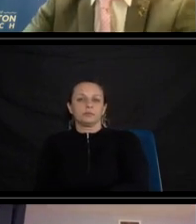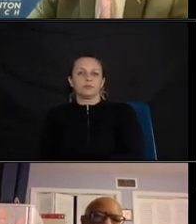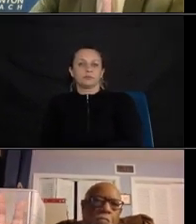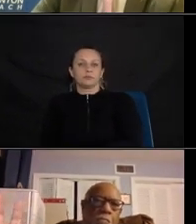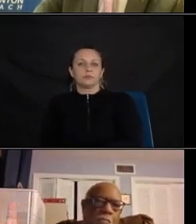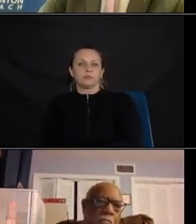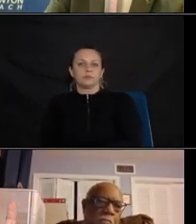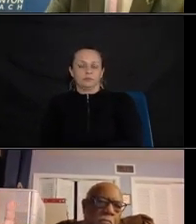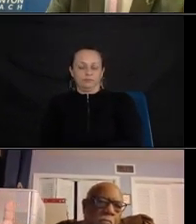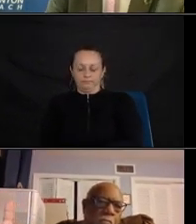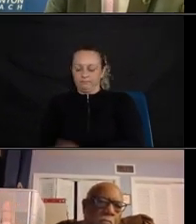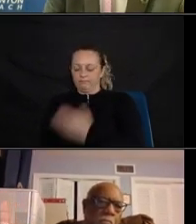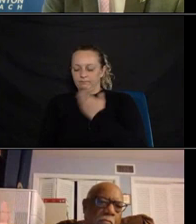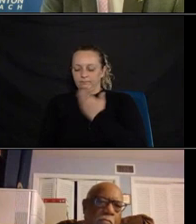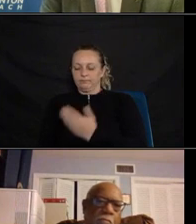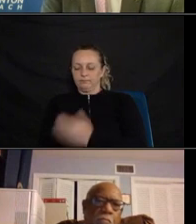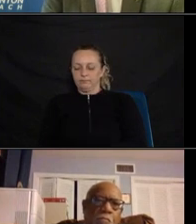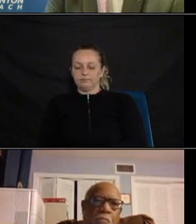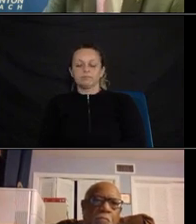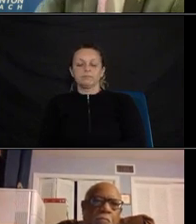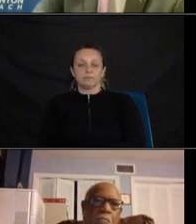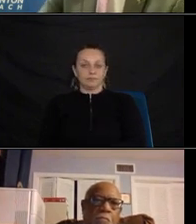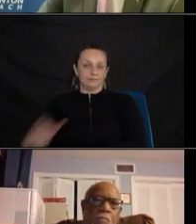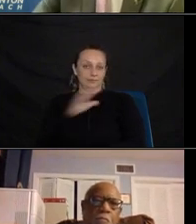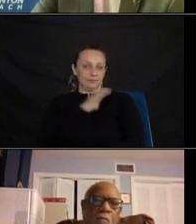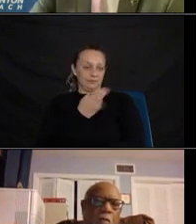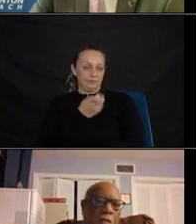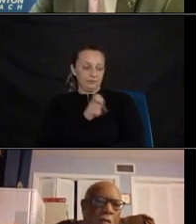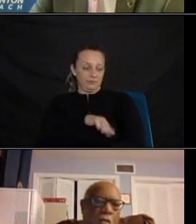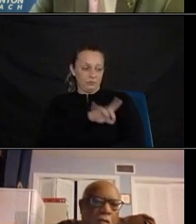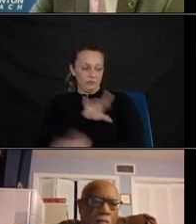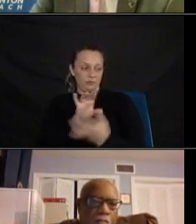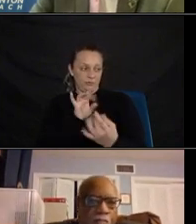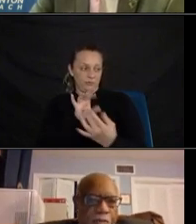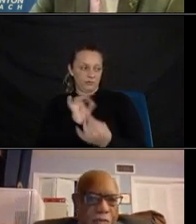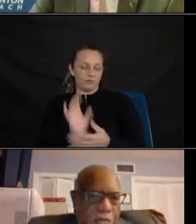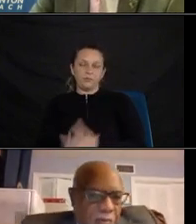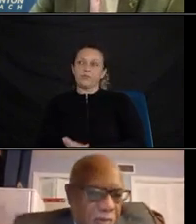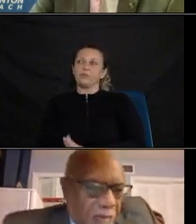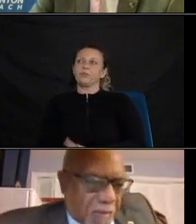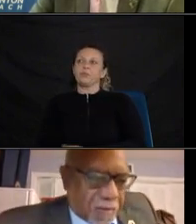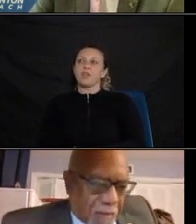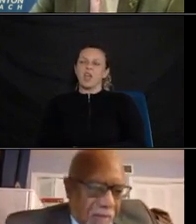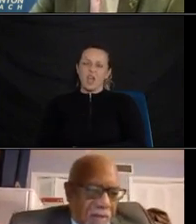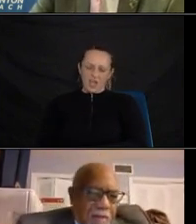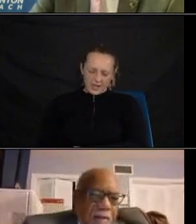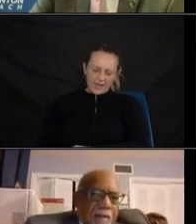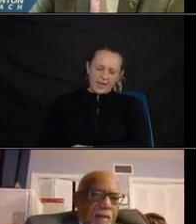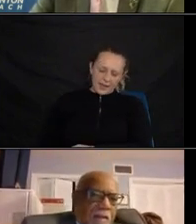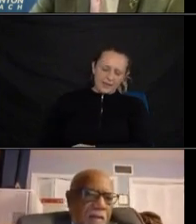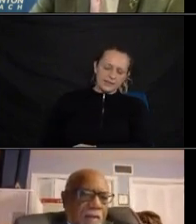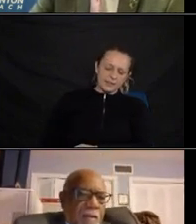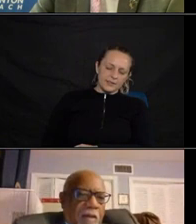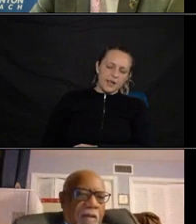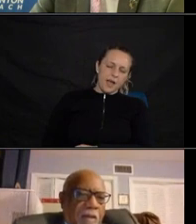All right, thank you. Commissioner Hay, you have your comments? Yes,